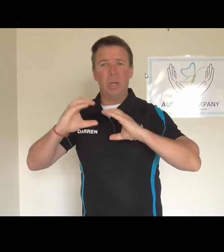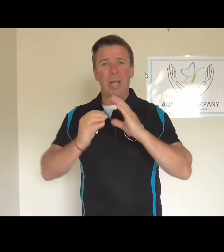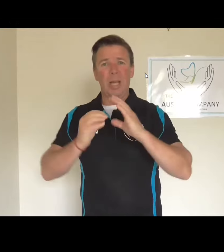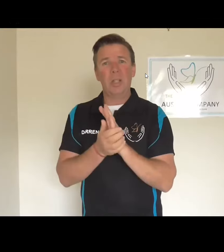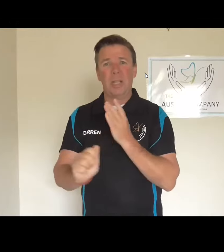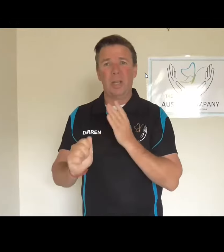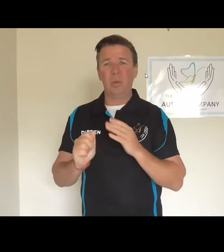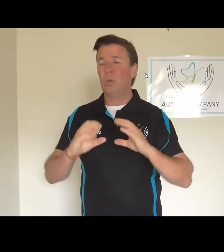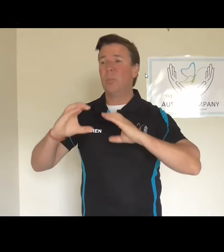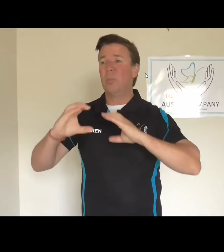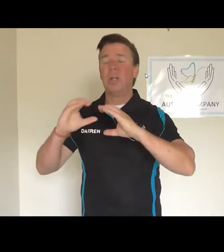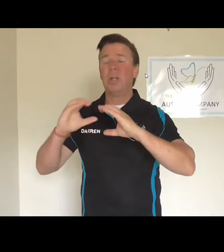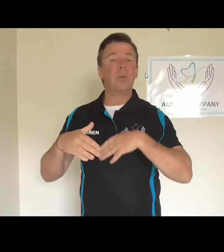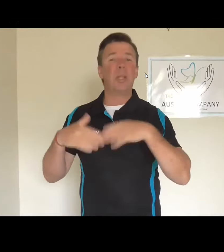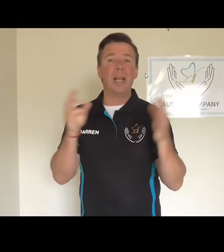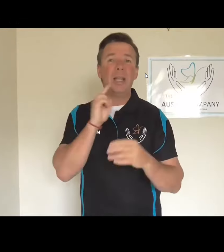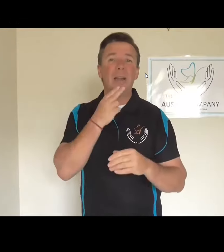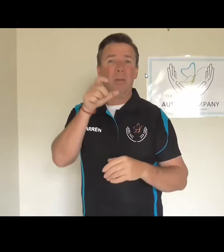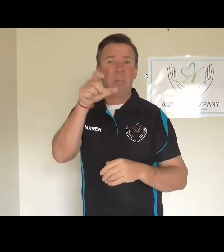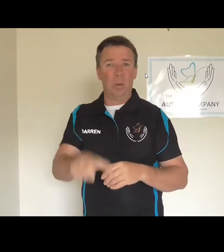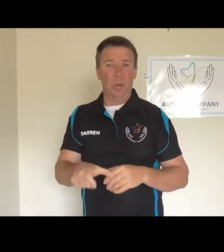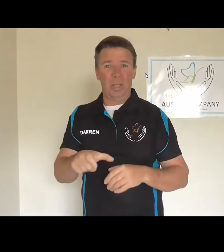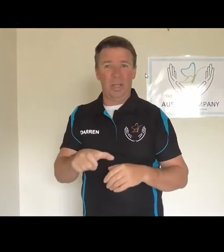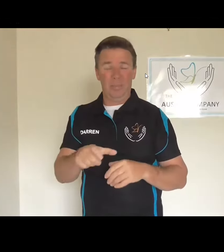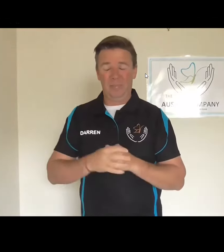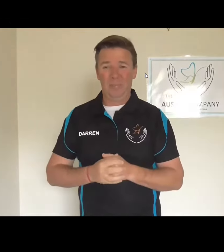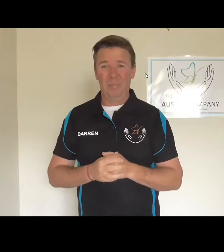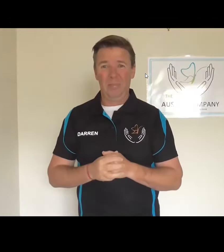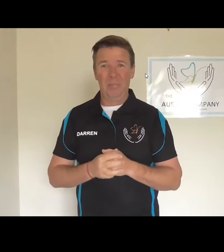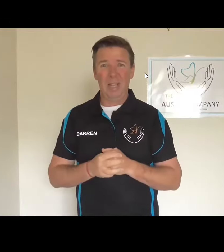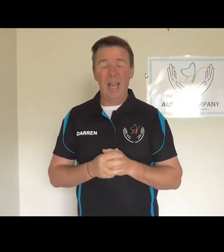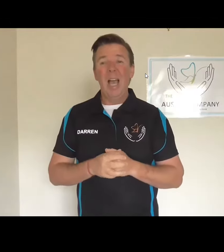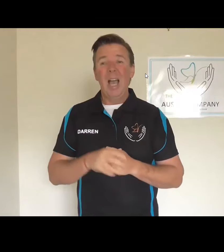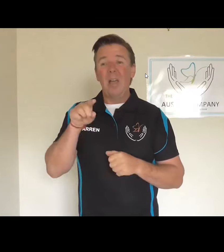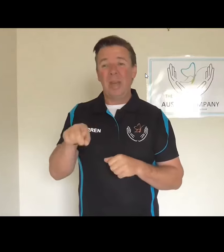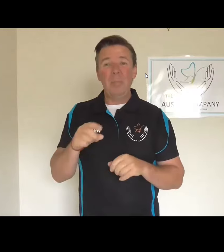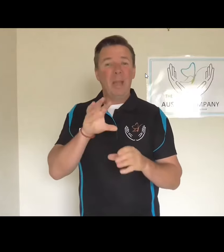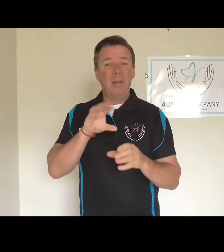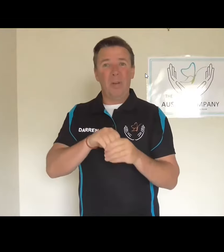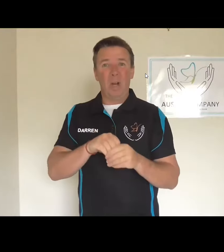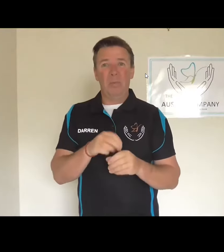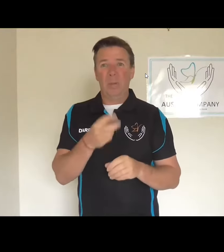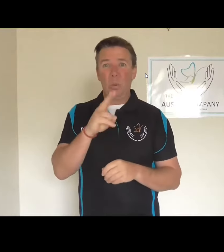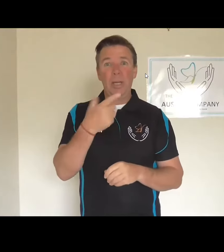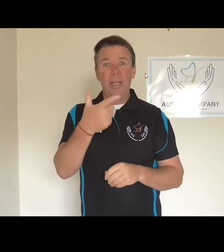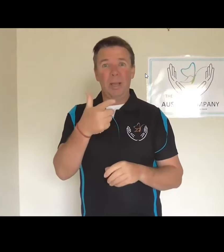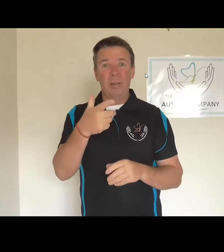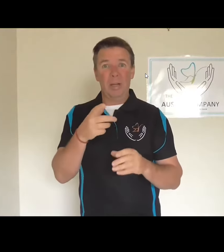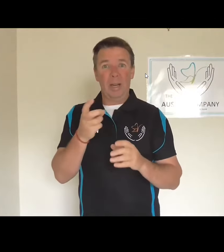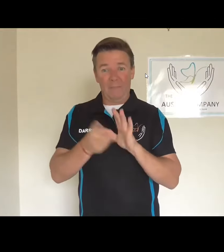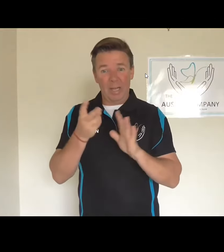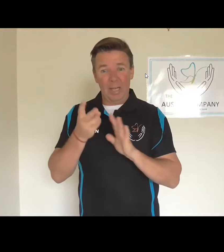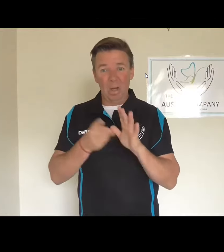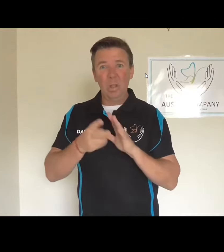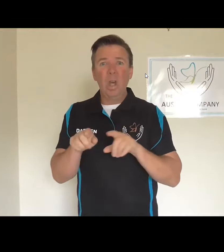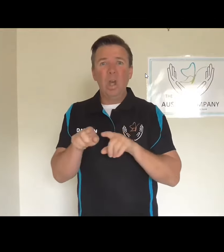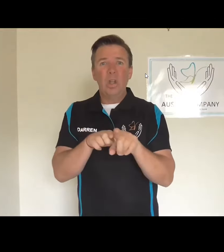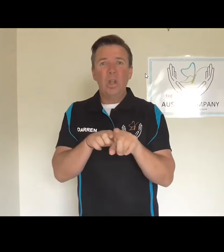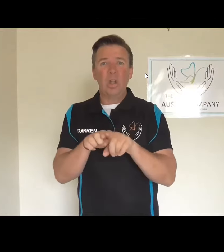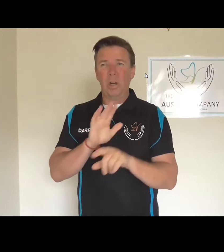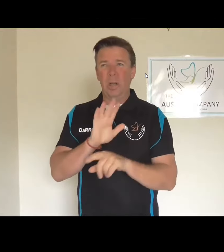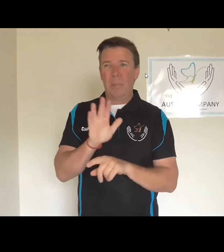communication skill to communicate with any deaf person. That involves the 27